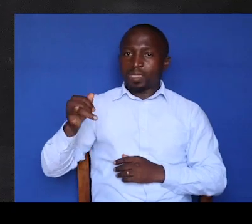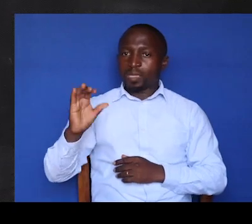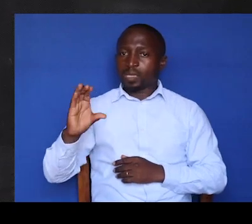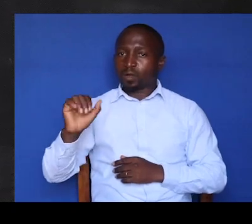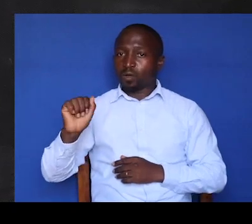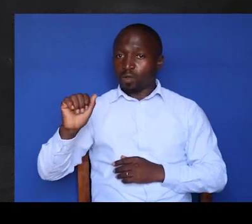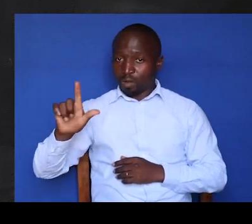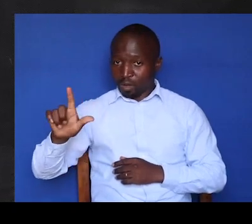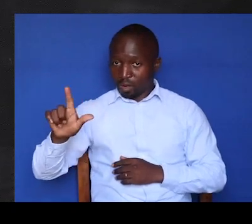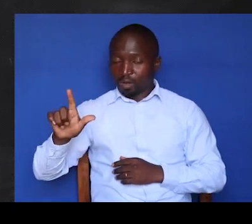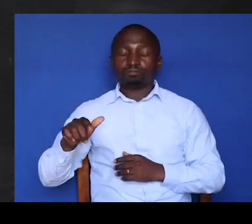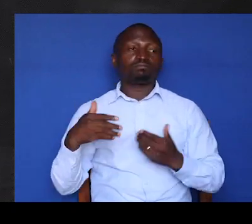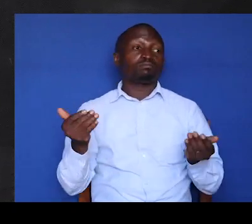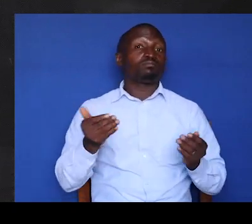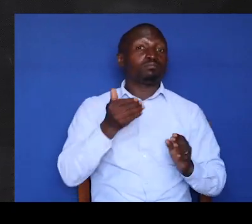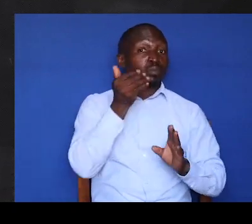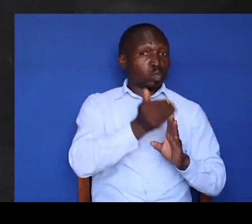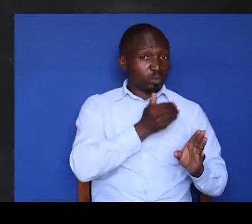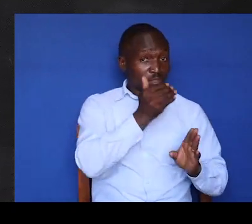to experience